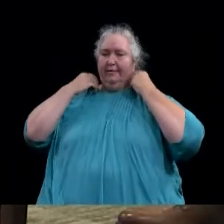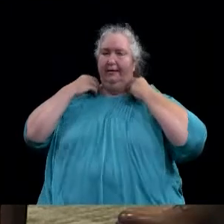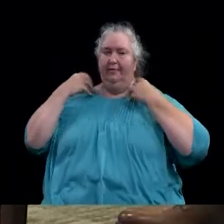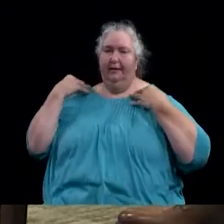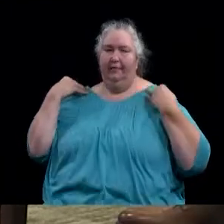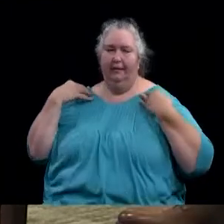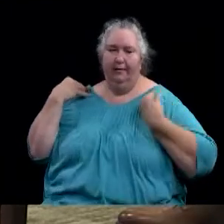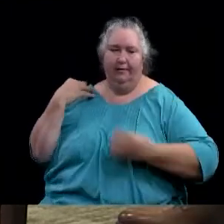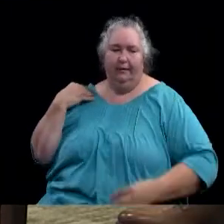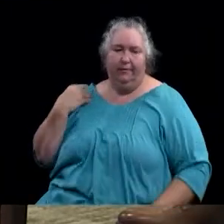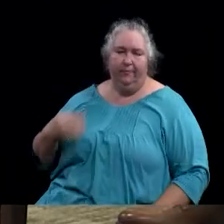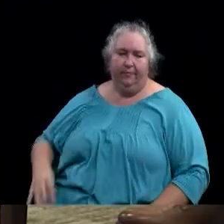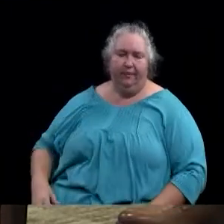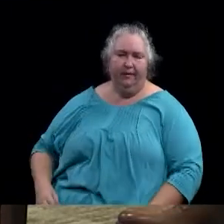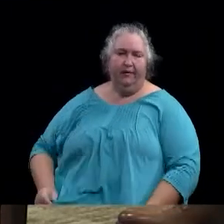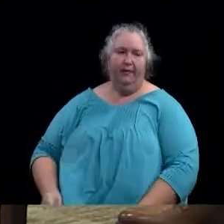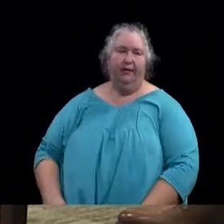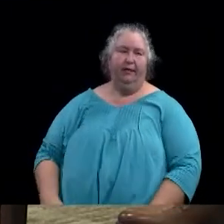There you go.